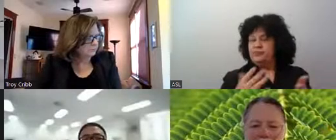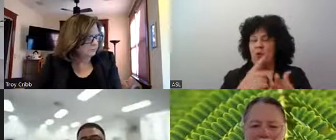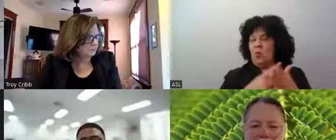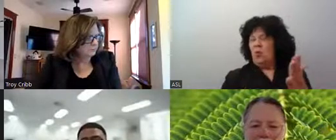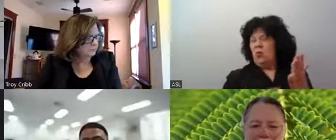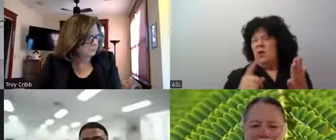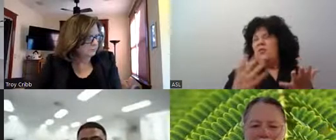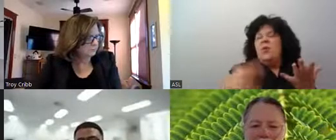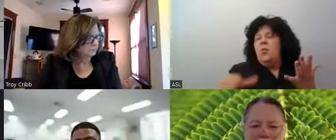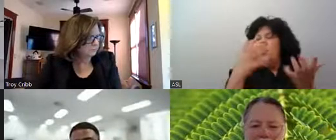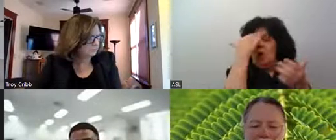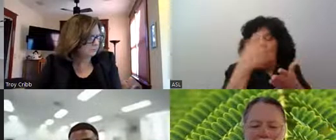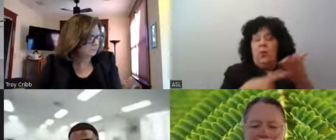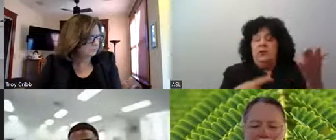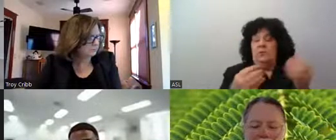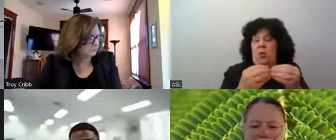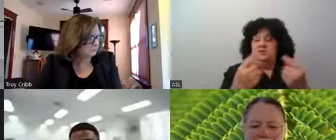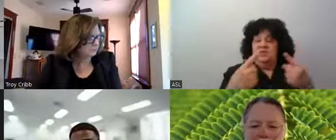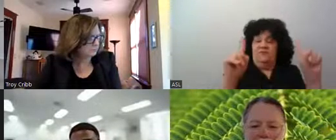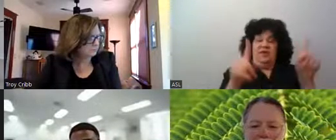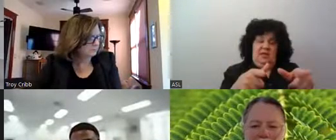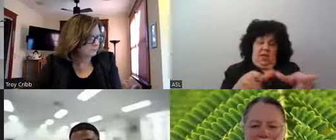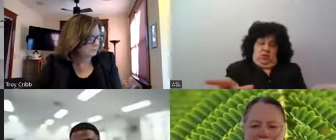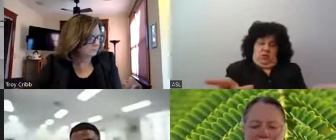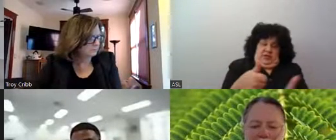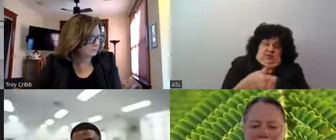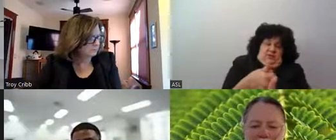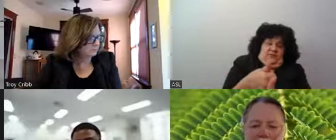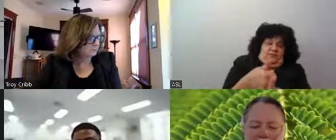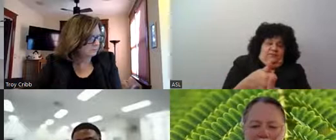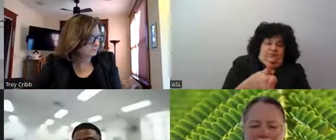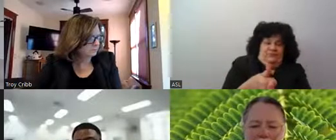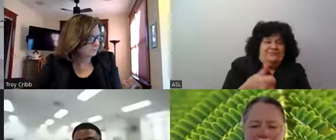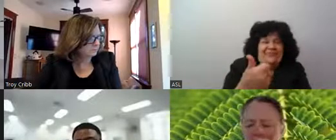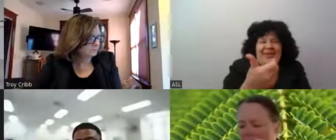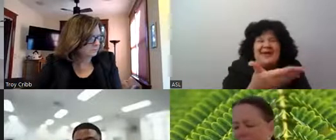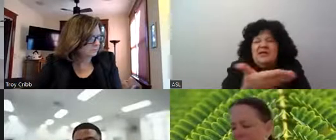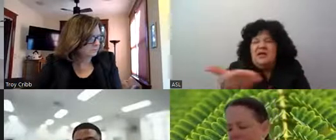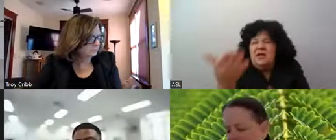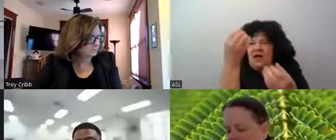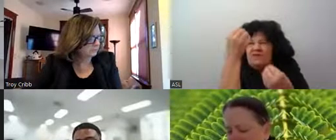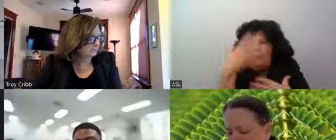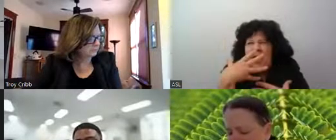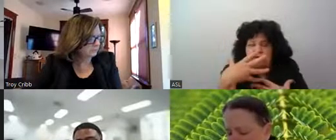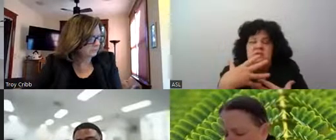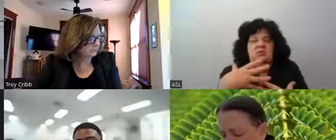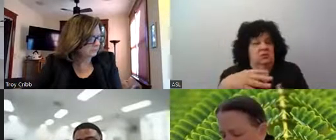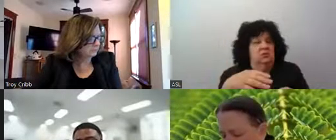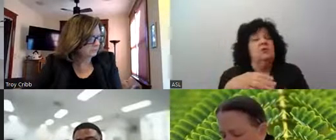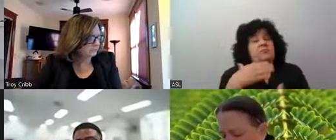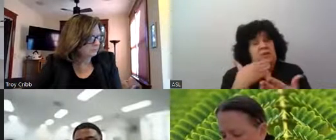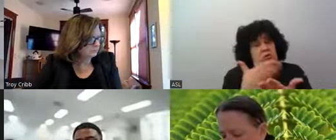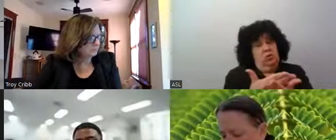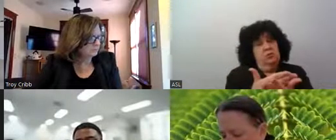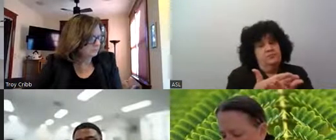successful type of language look like, any sort of information related to this, I think could prove very useful to the committee.